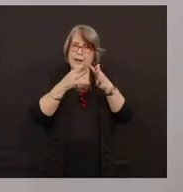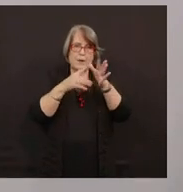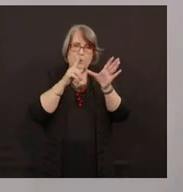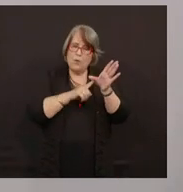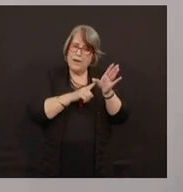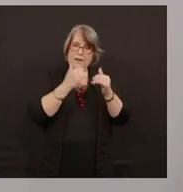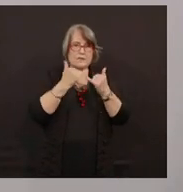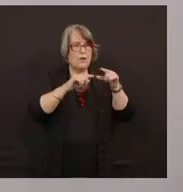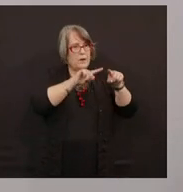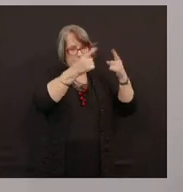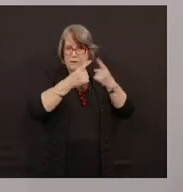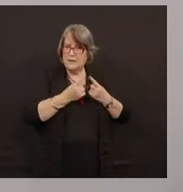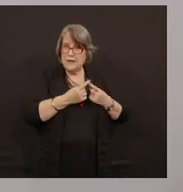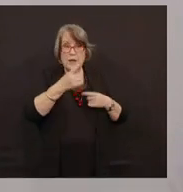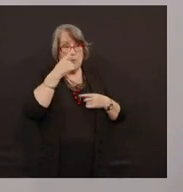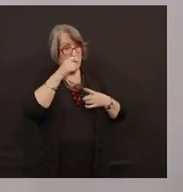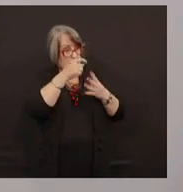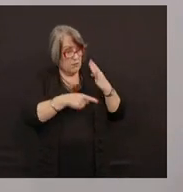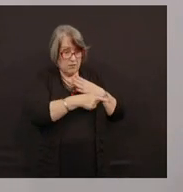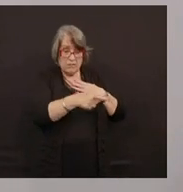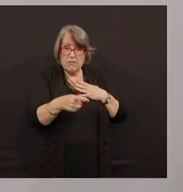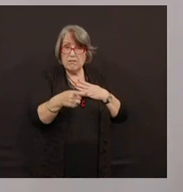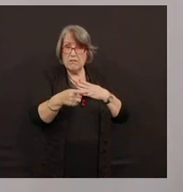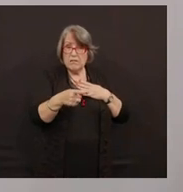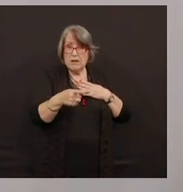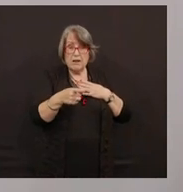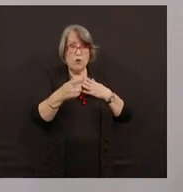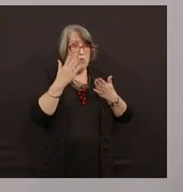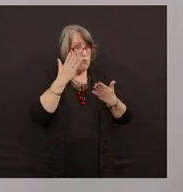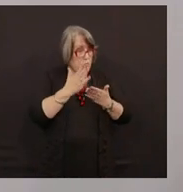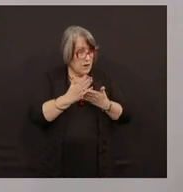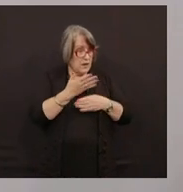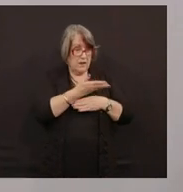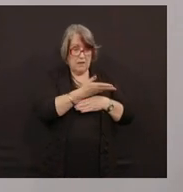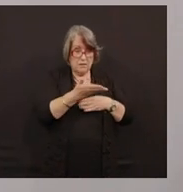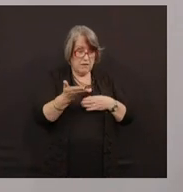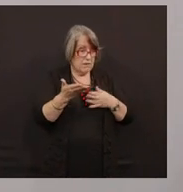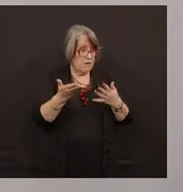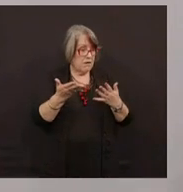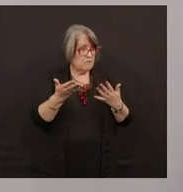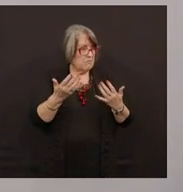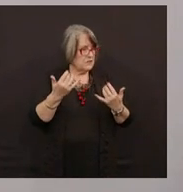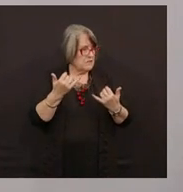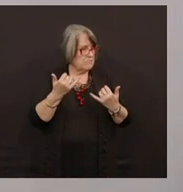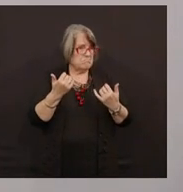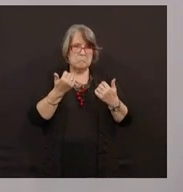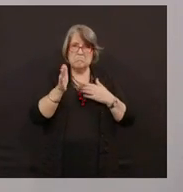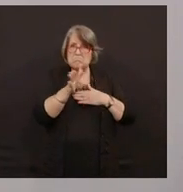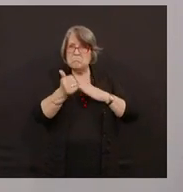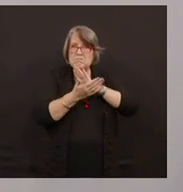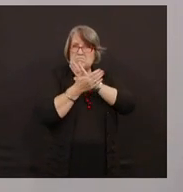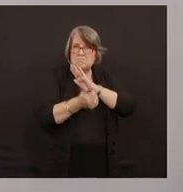So there are people with disability who are incredibly well skilled